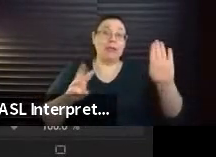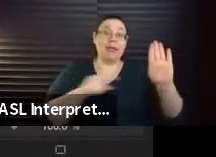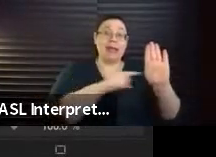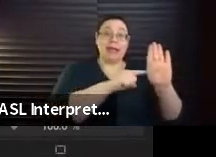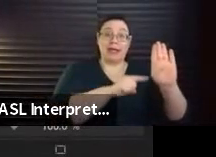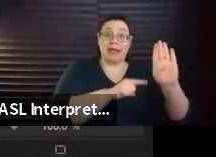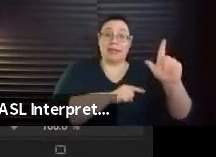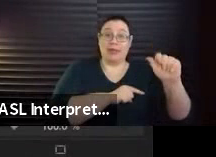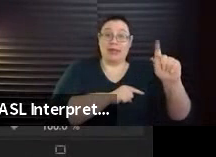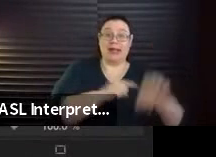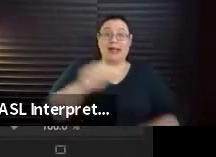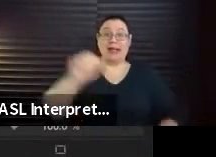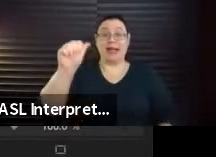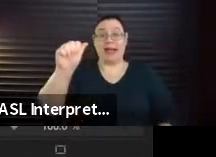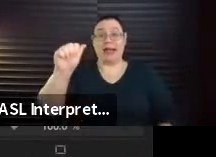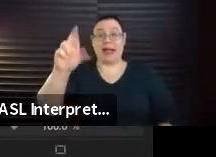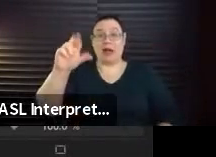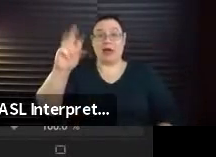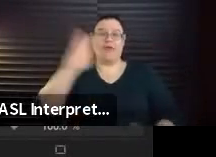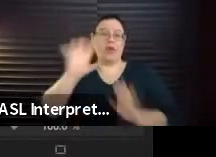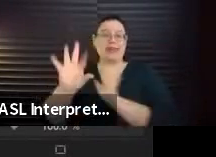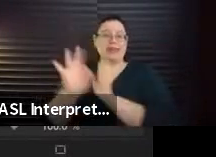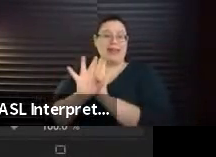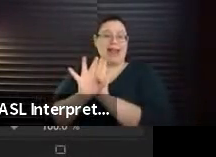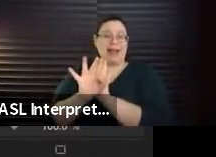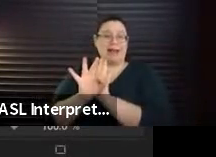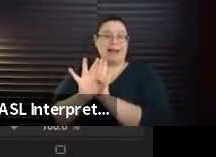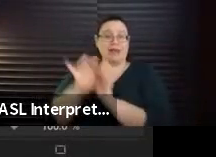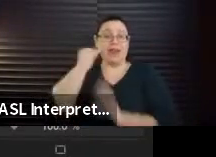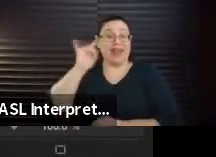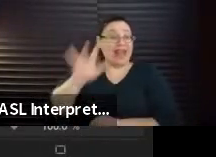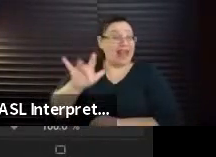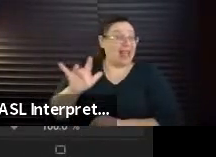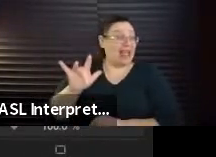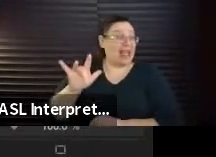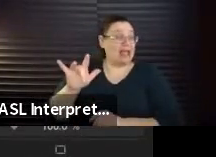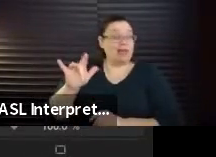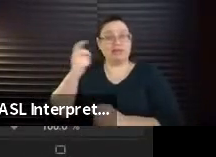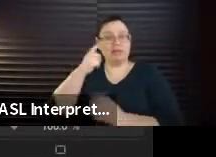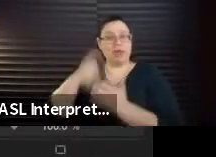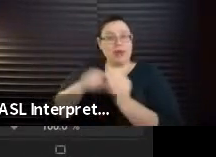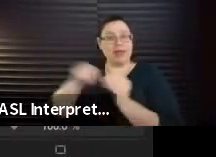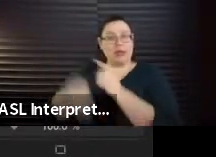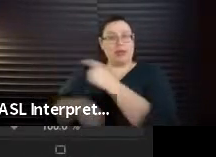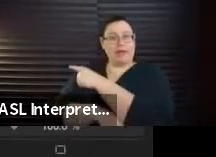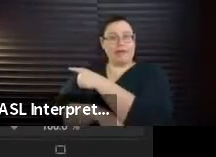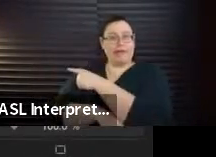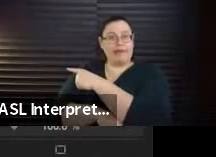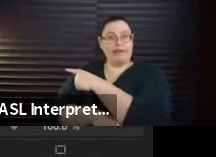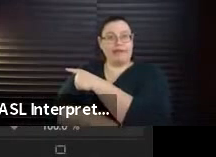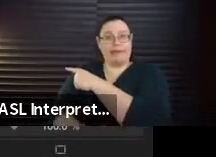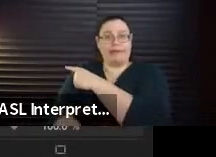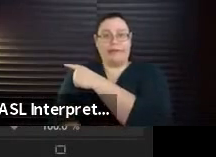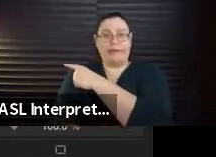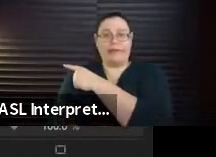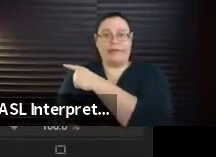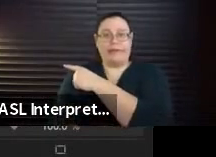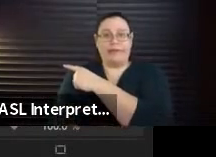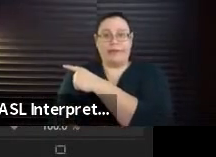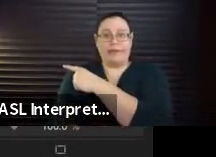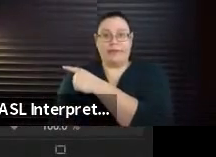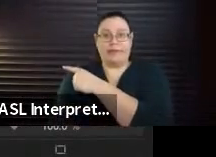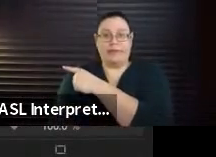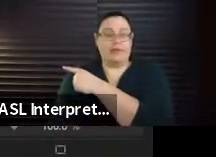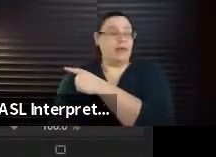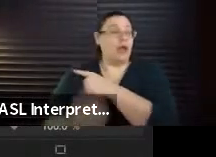the selector cursor. And now I can just click any one of those little bits and I can move it around in the timeline. And as I'm moving it